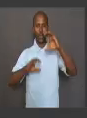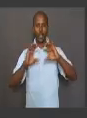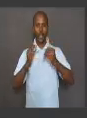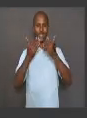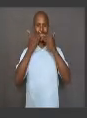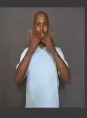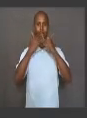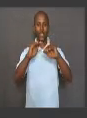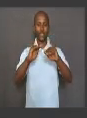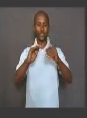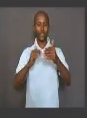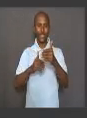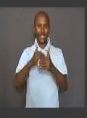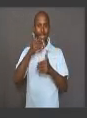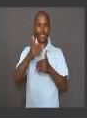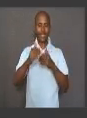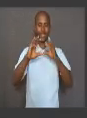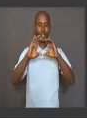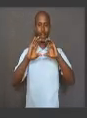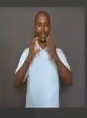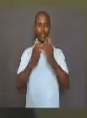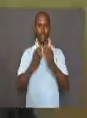limit of the next class.